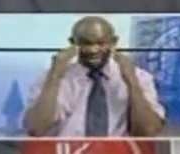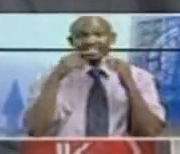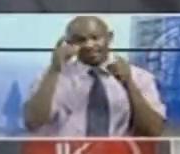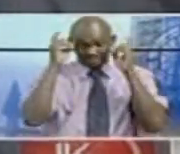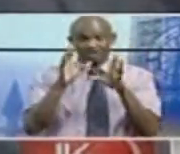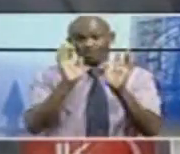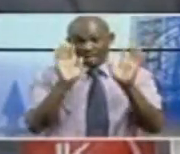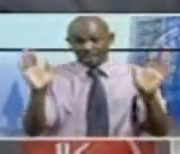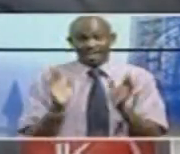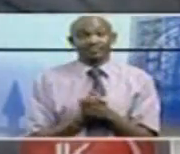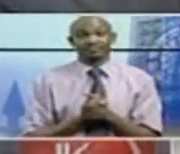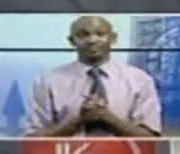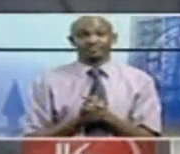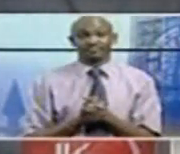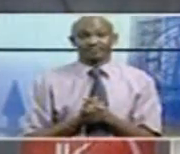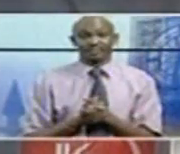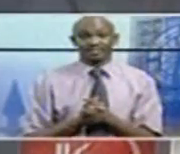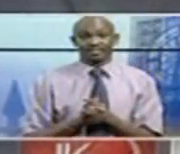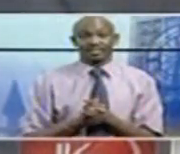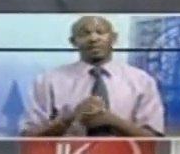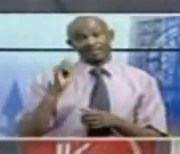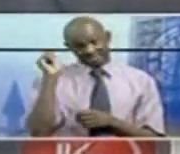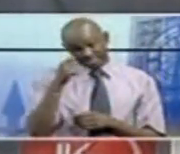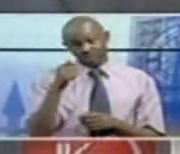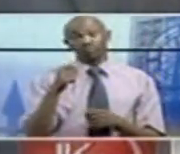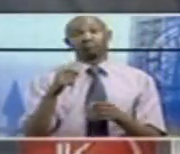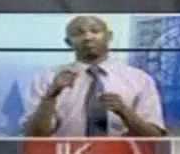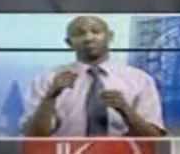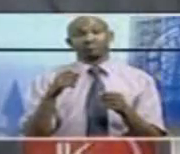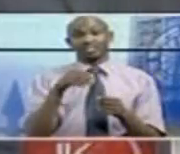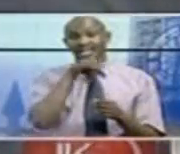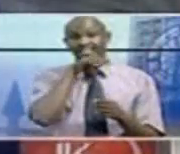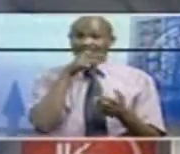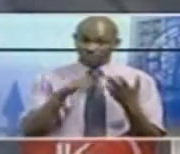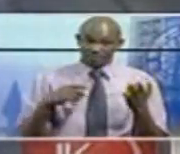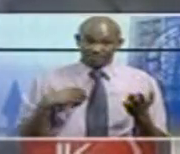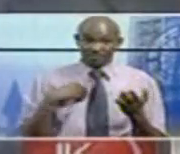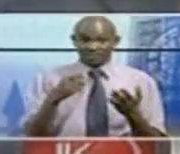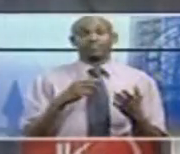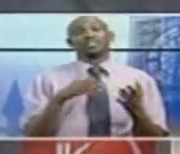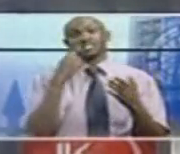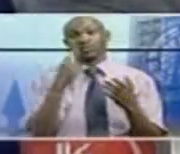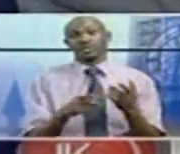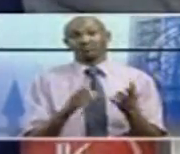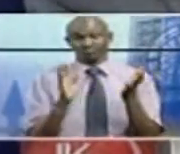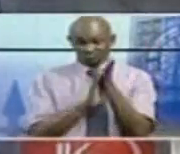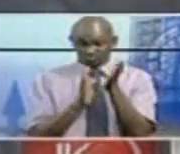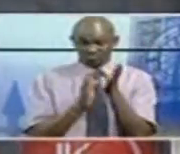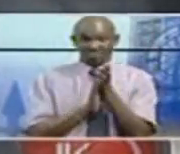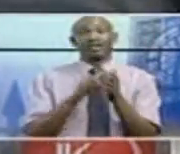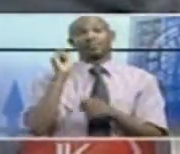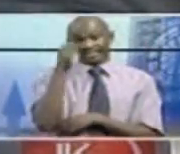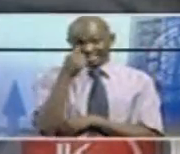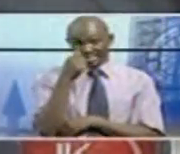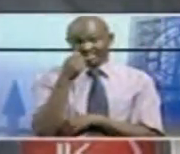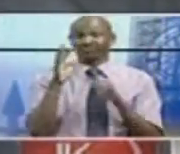decision, the presidential candidate of court declared his congratulations to the president.